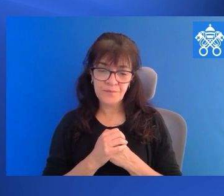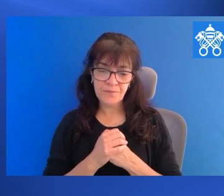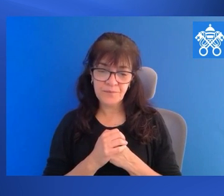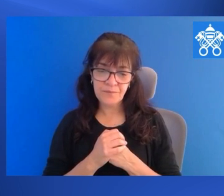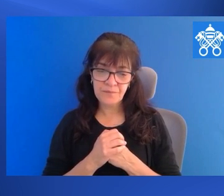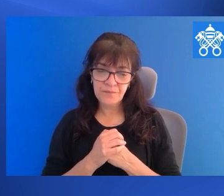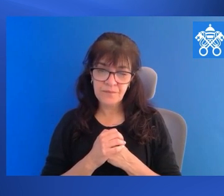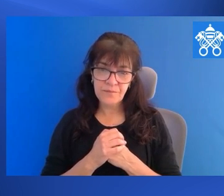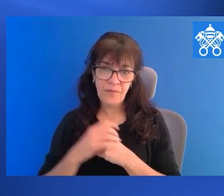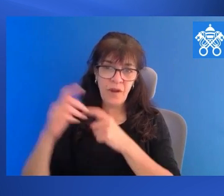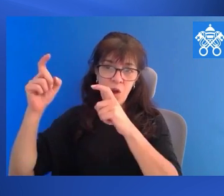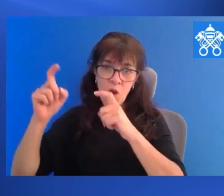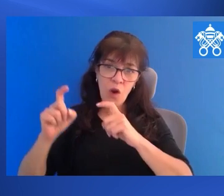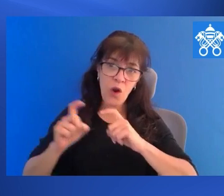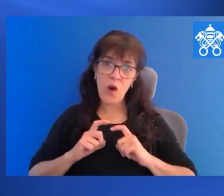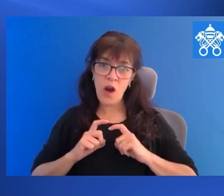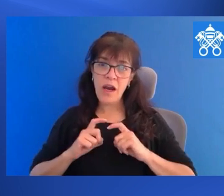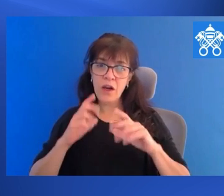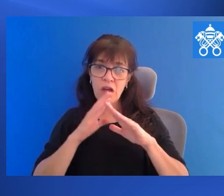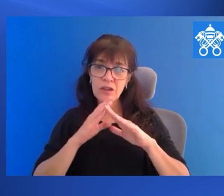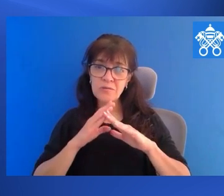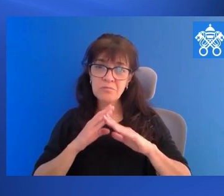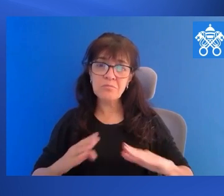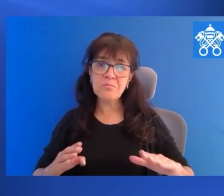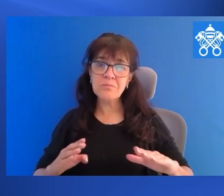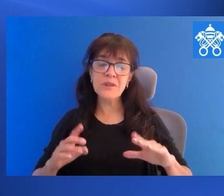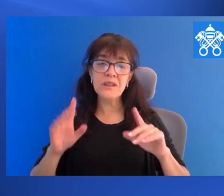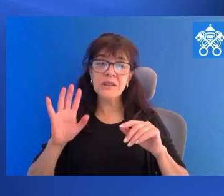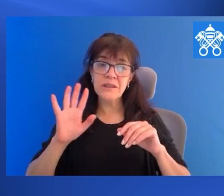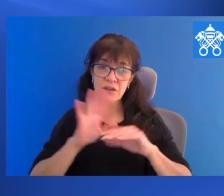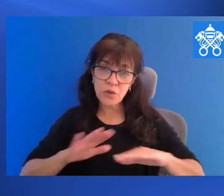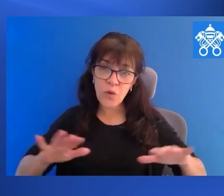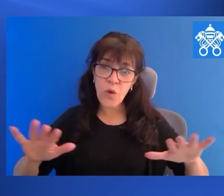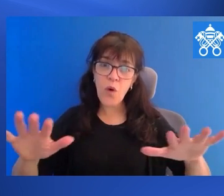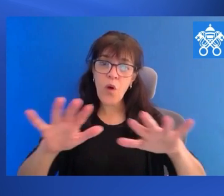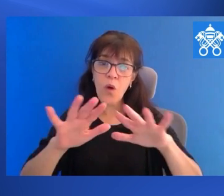Dona a tutti la tua pace,